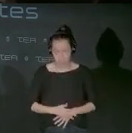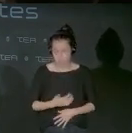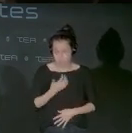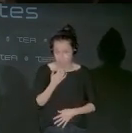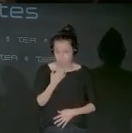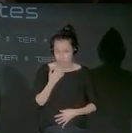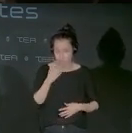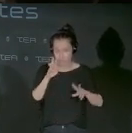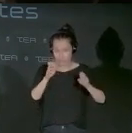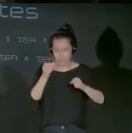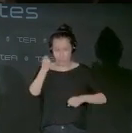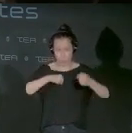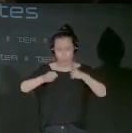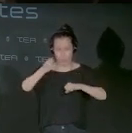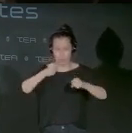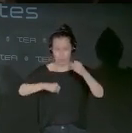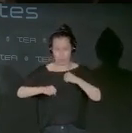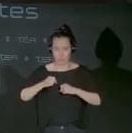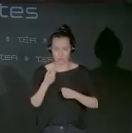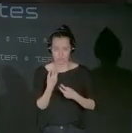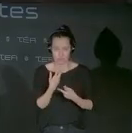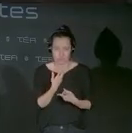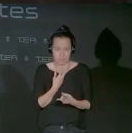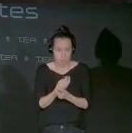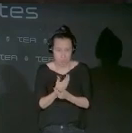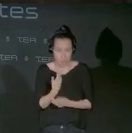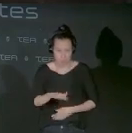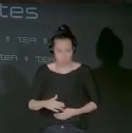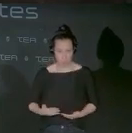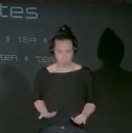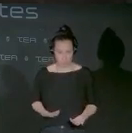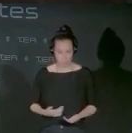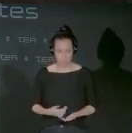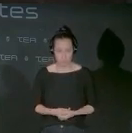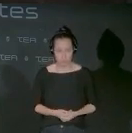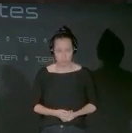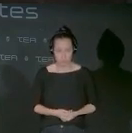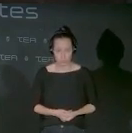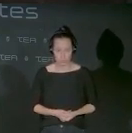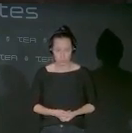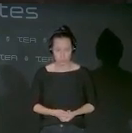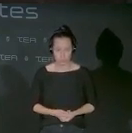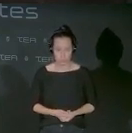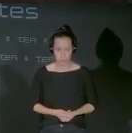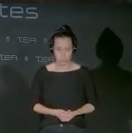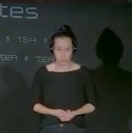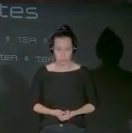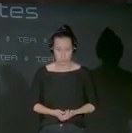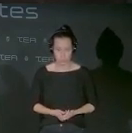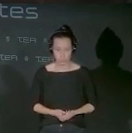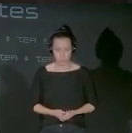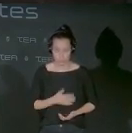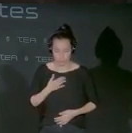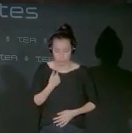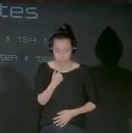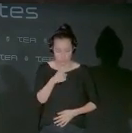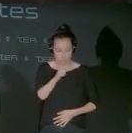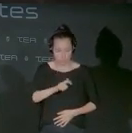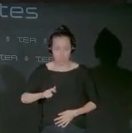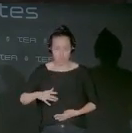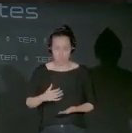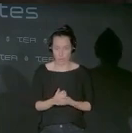not saying that everyone at the game dev sector has figured everything out, but there are some things we can talk about and share